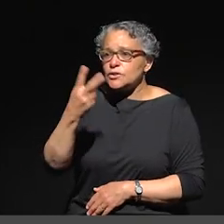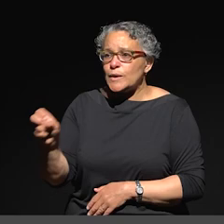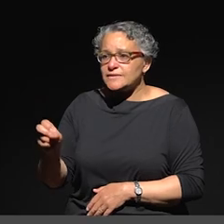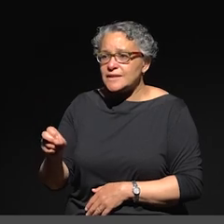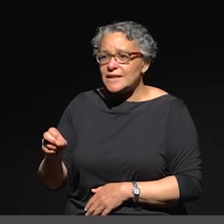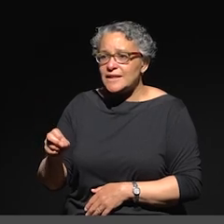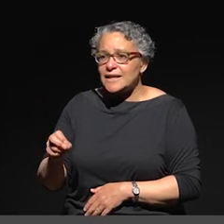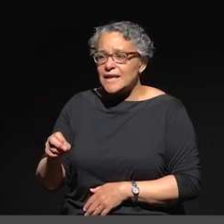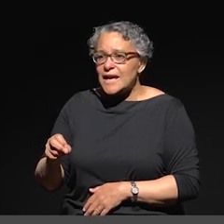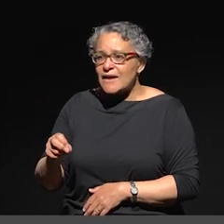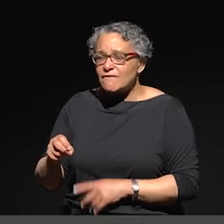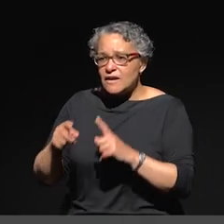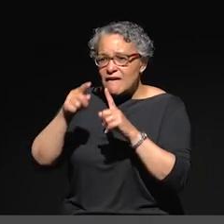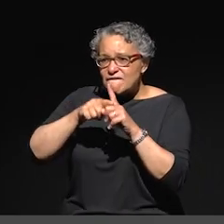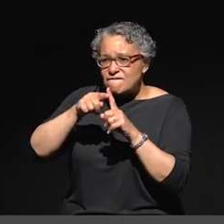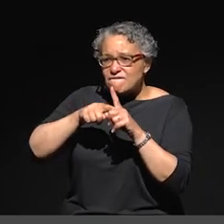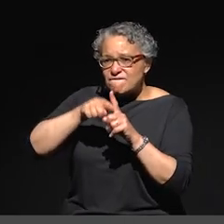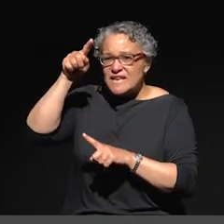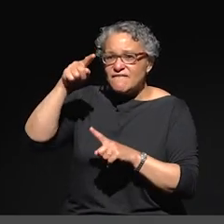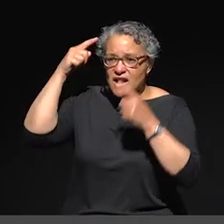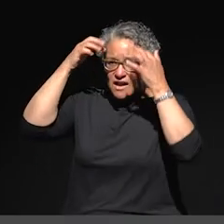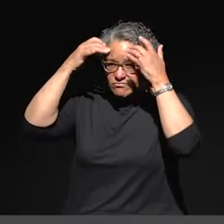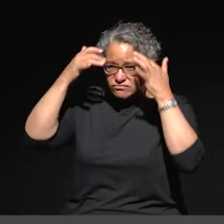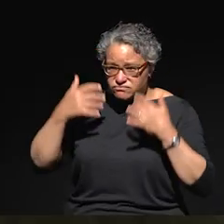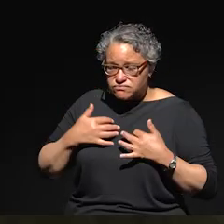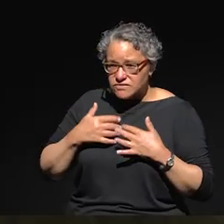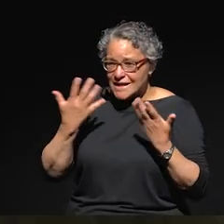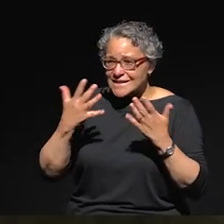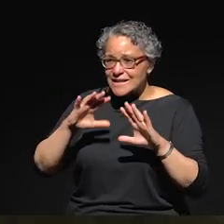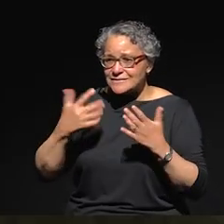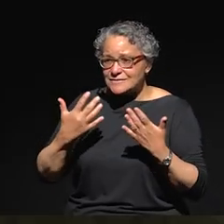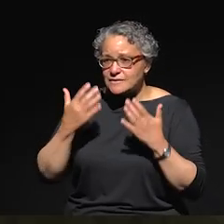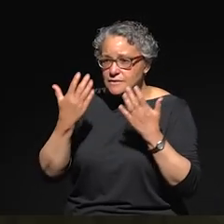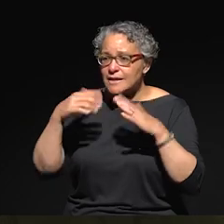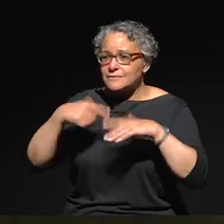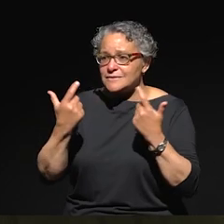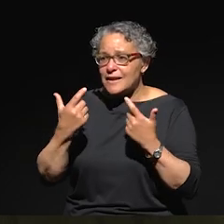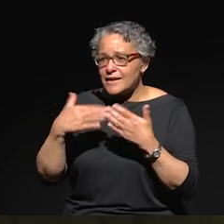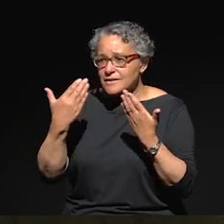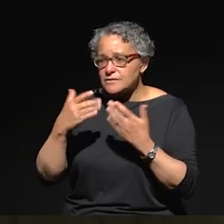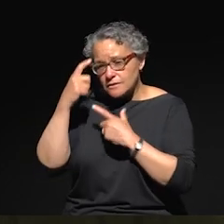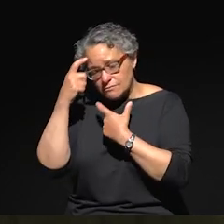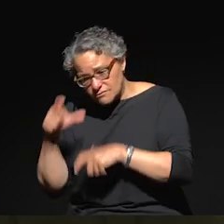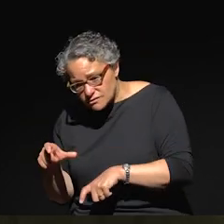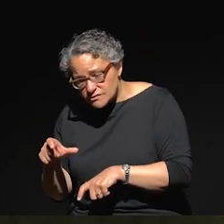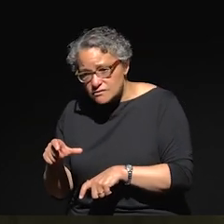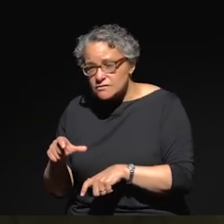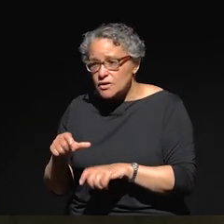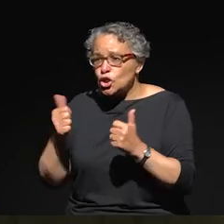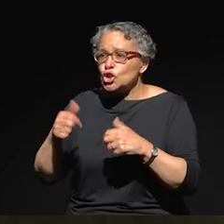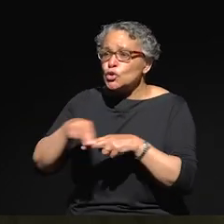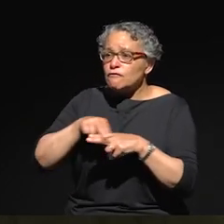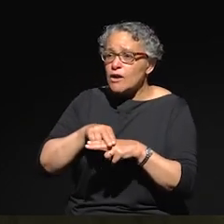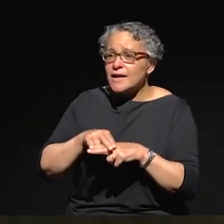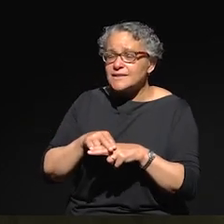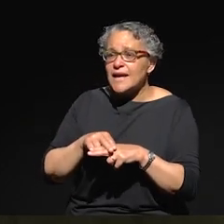with a fever unexpectedly. He was bedridden for about 10 days and then he died on Good Friday, 6 April 1520.